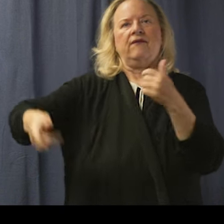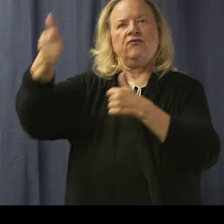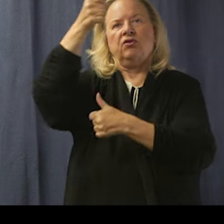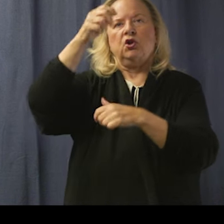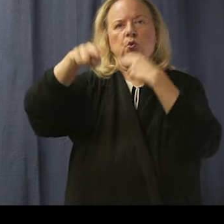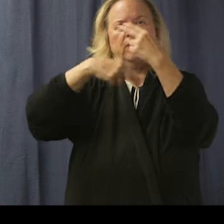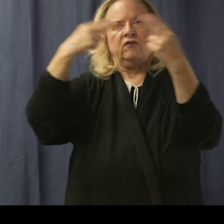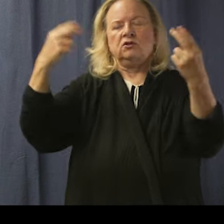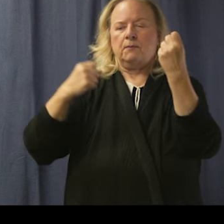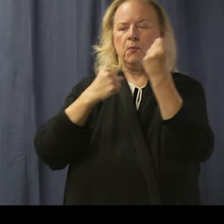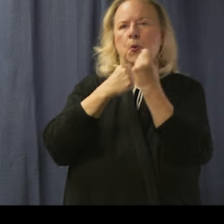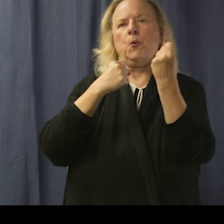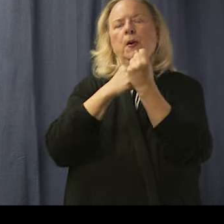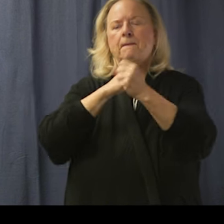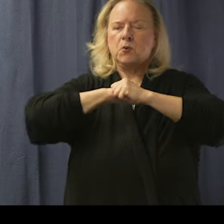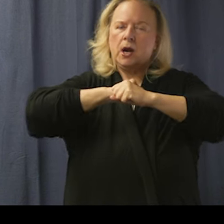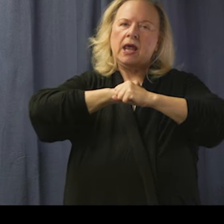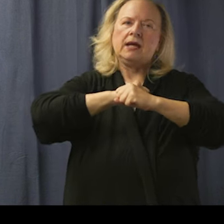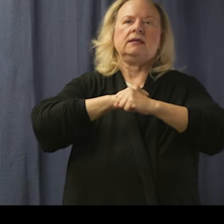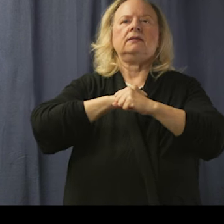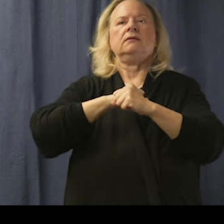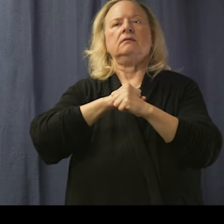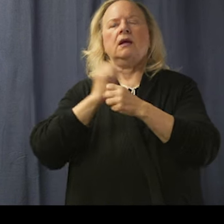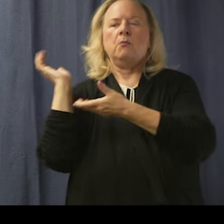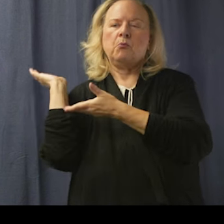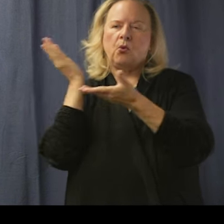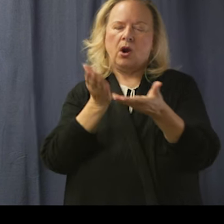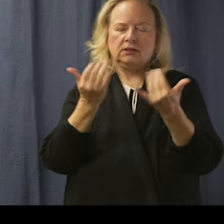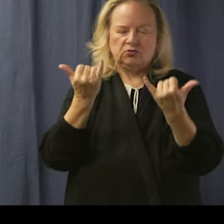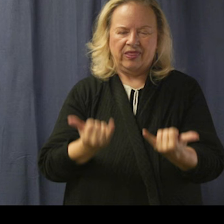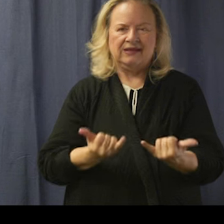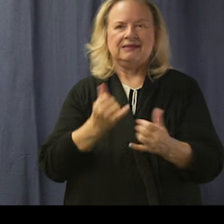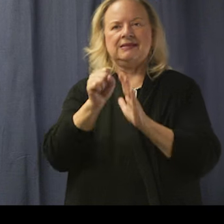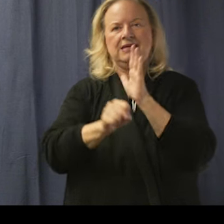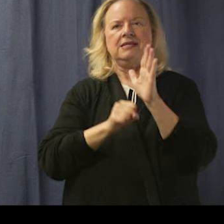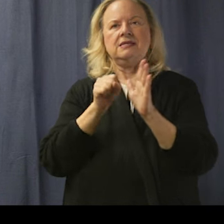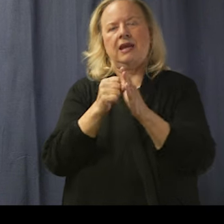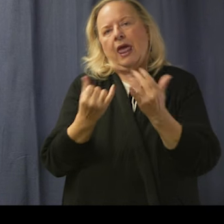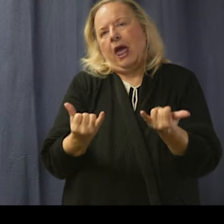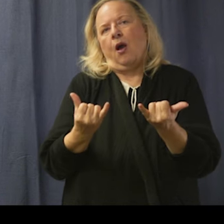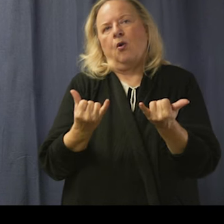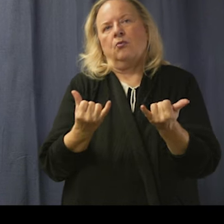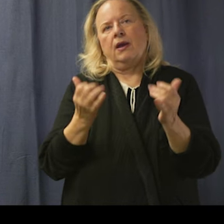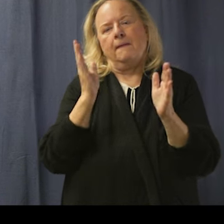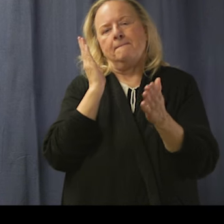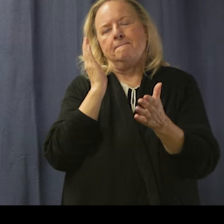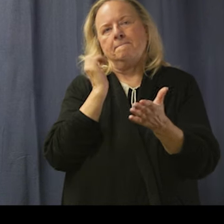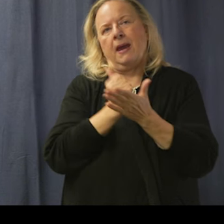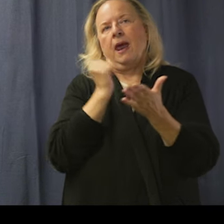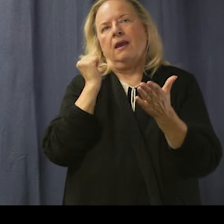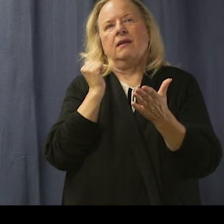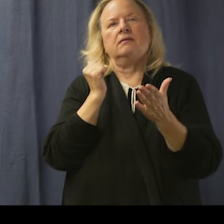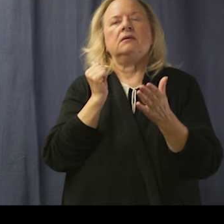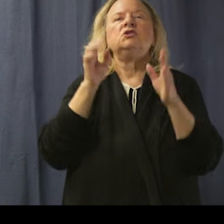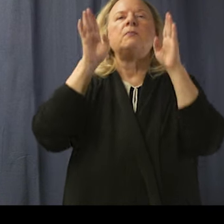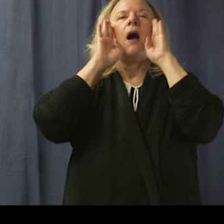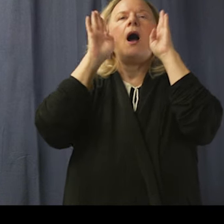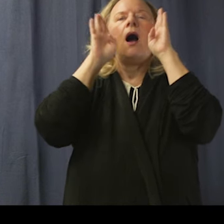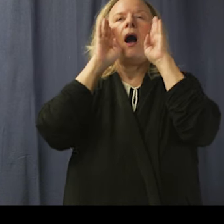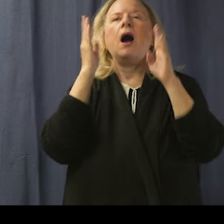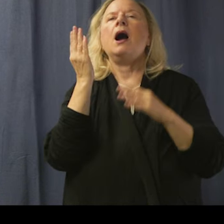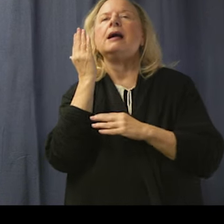has supported us, protected us, and brought us to this season. Amen. Together.